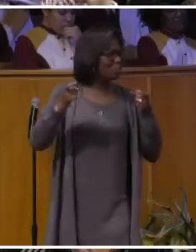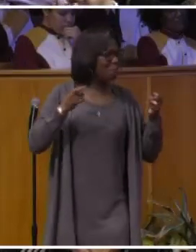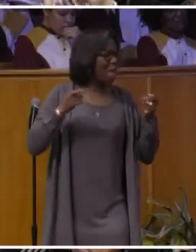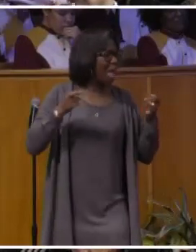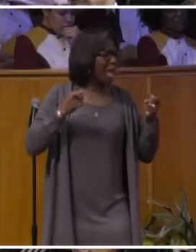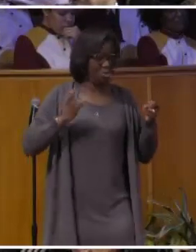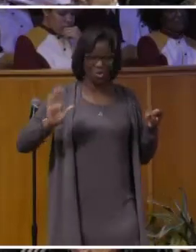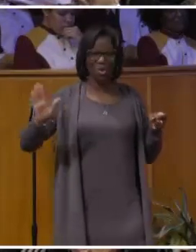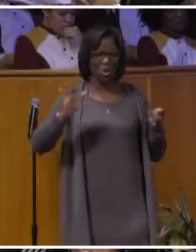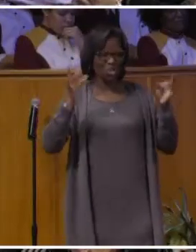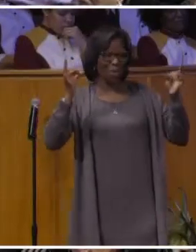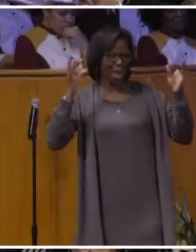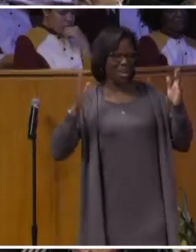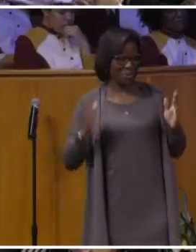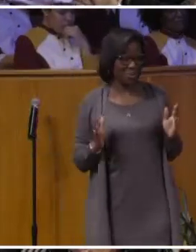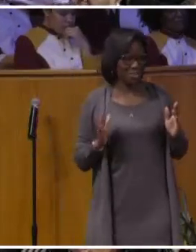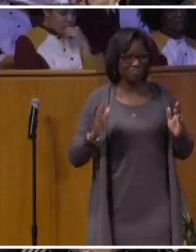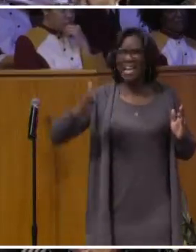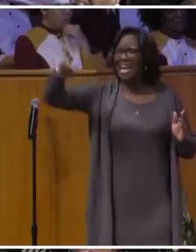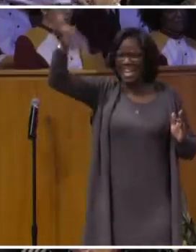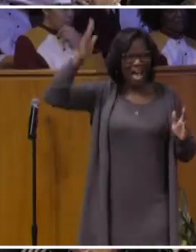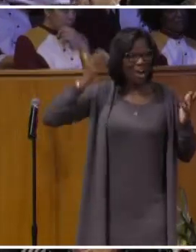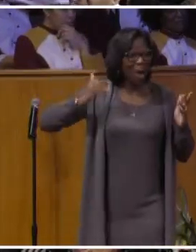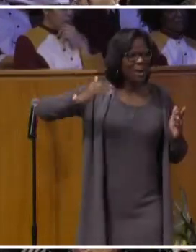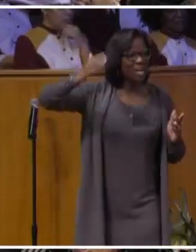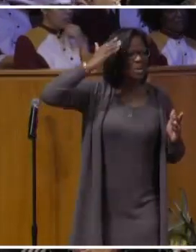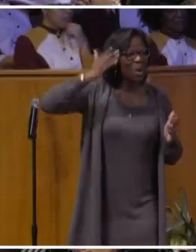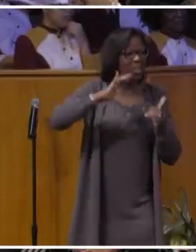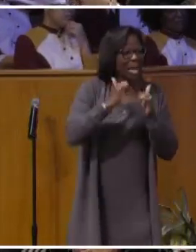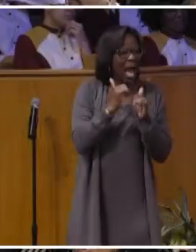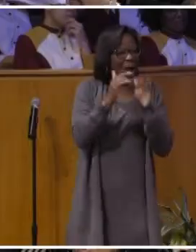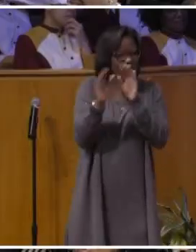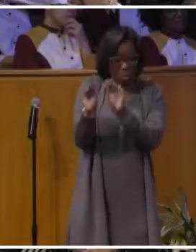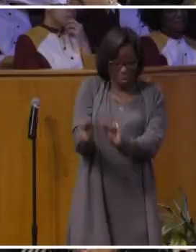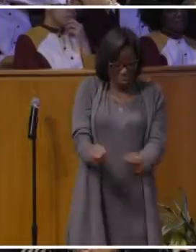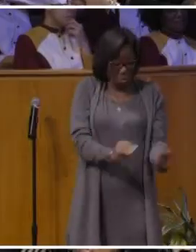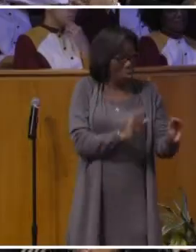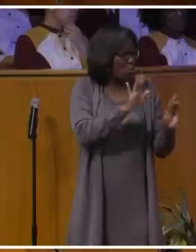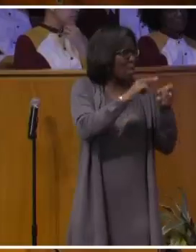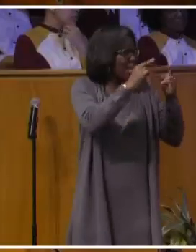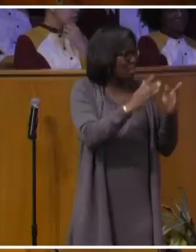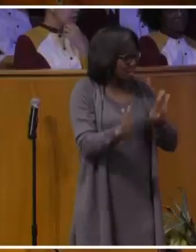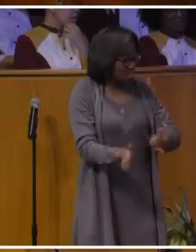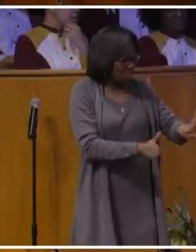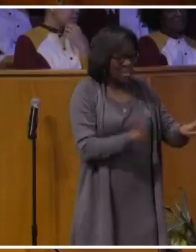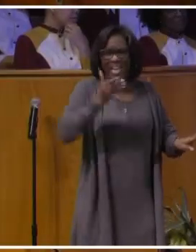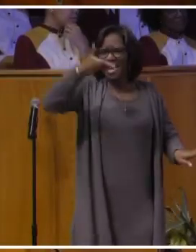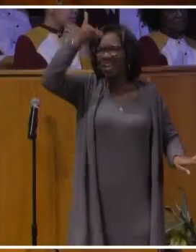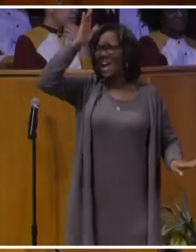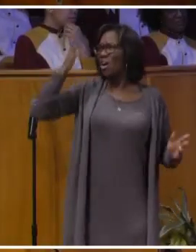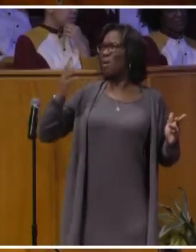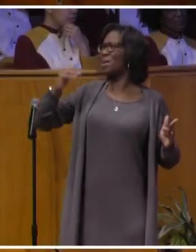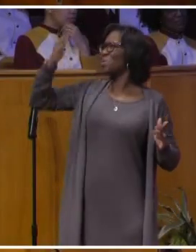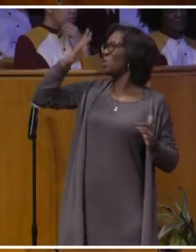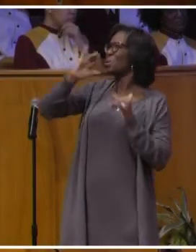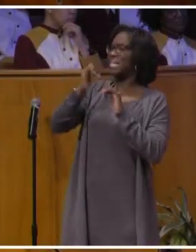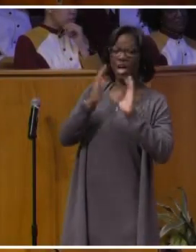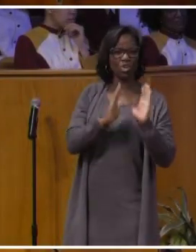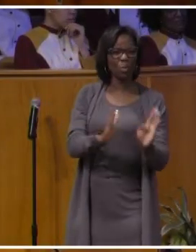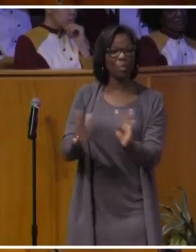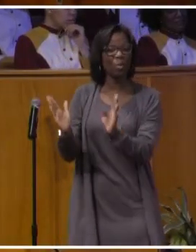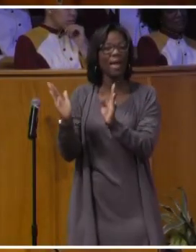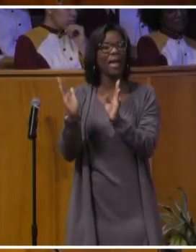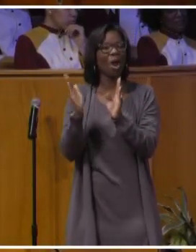handle your haters. God knows how to move your enemies. God knows how to prepare